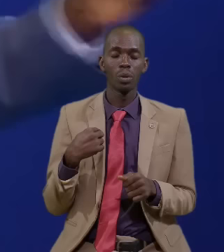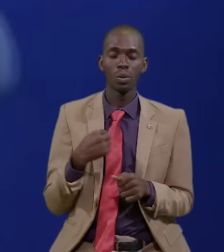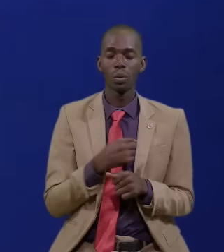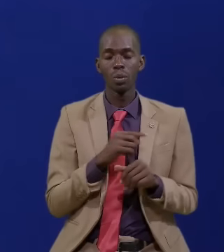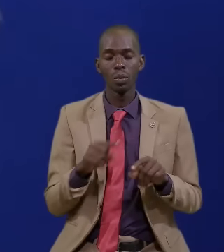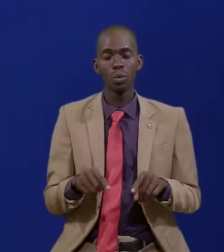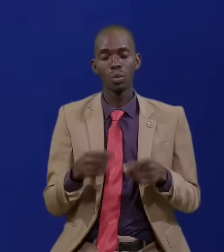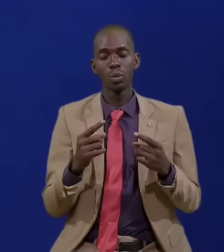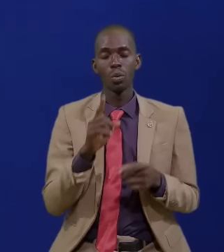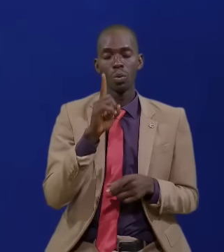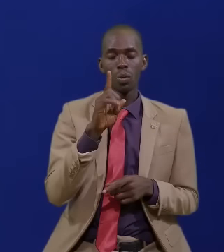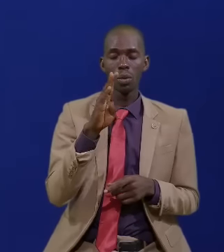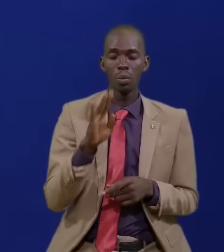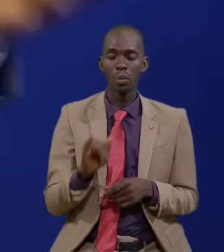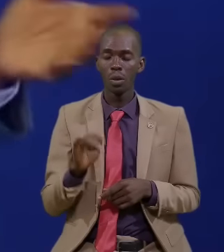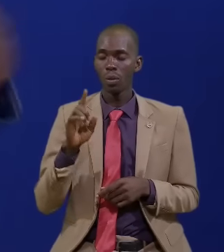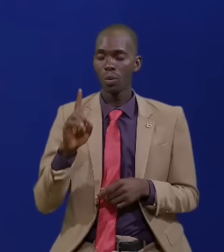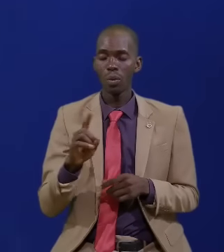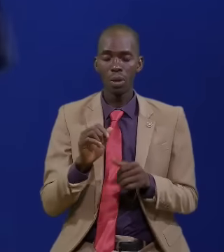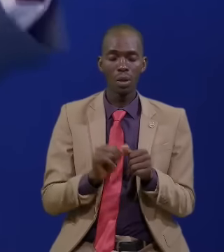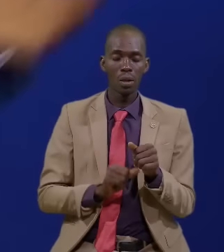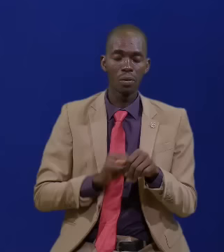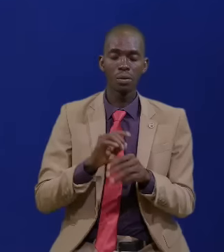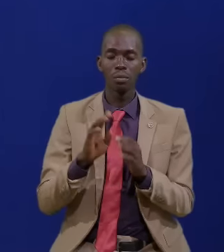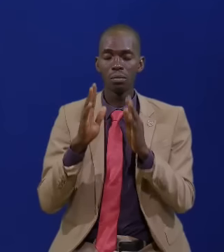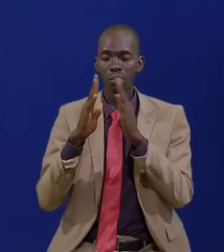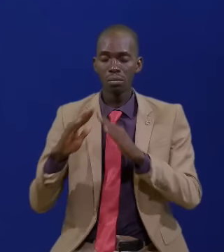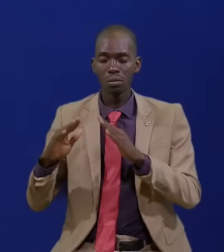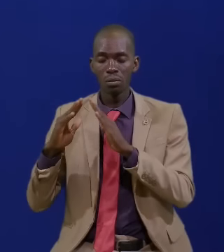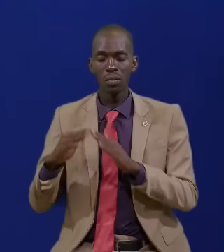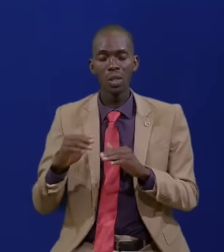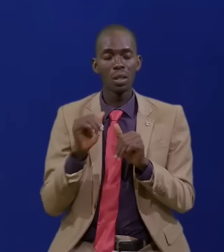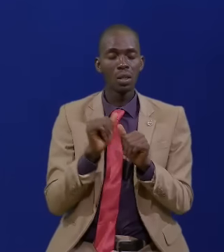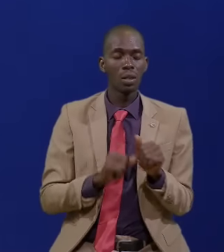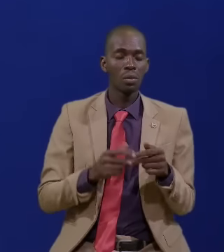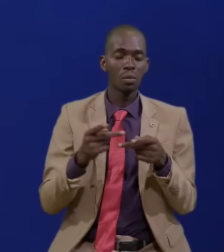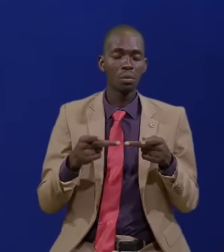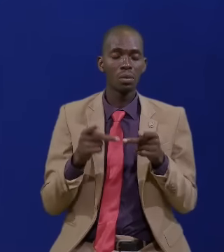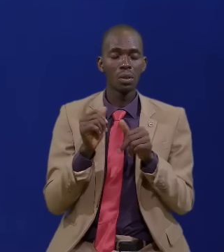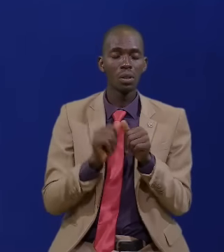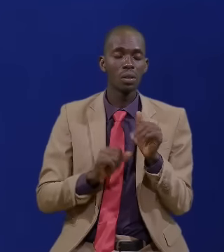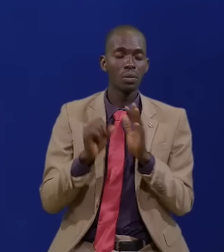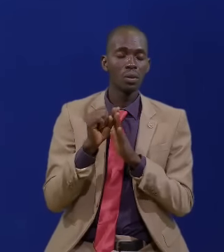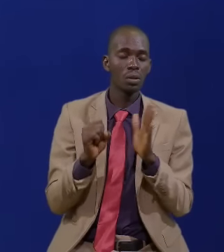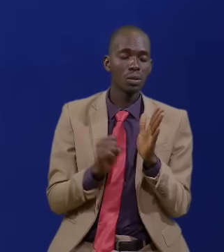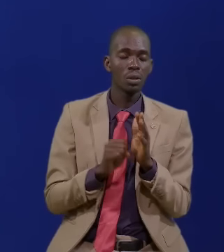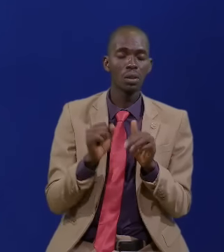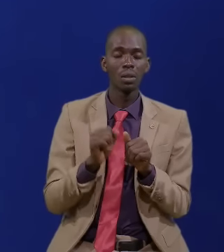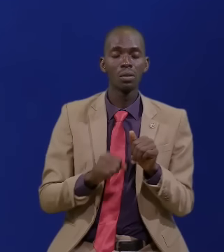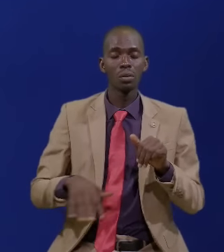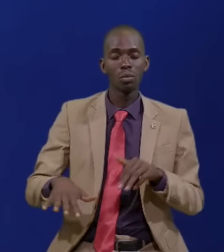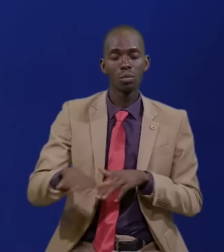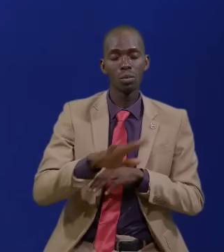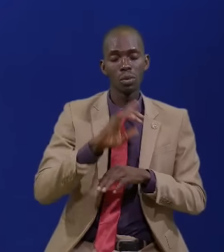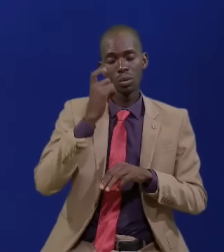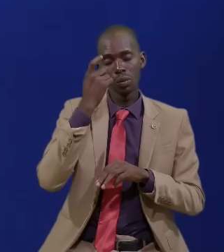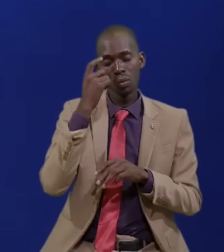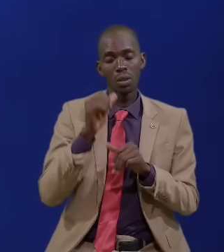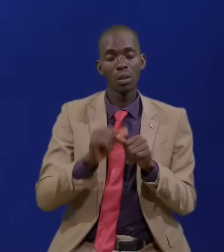by one, every village, every city, every town, every state, every local government, and every nation we